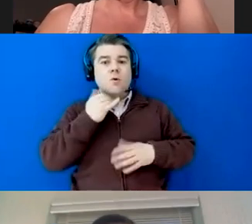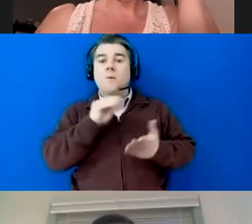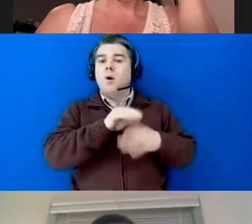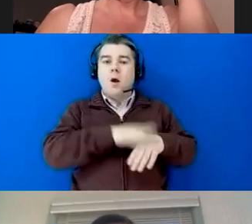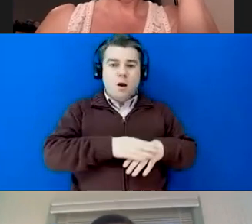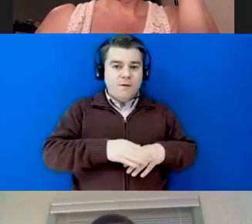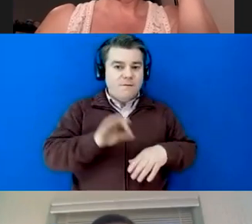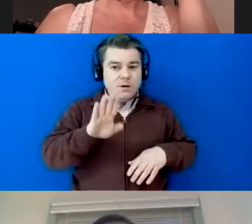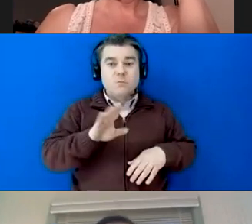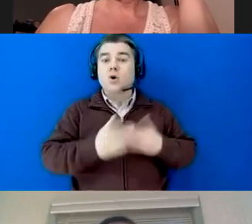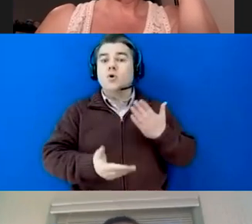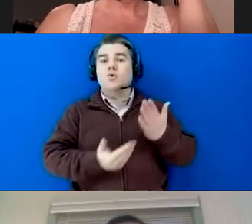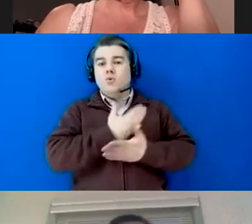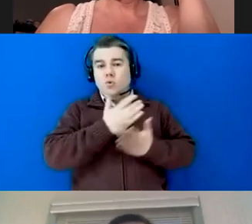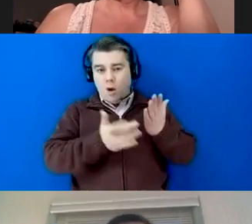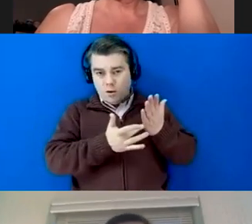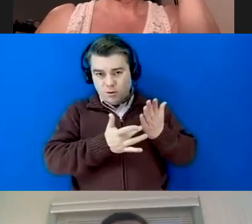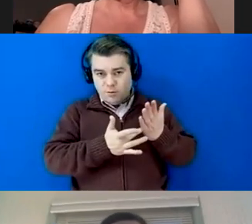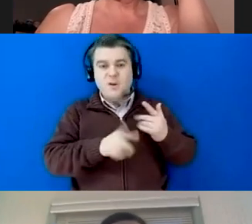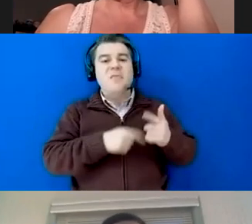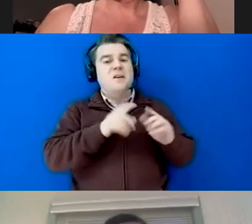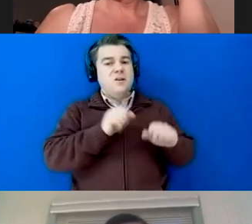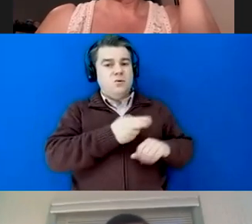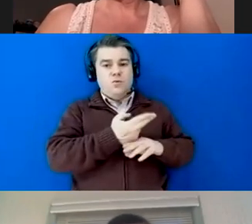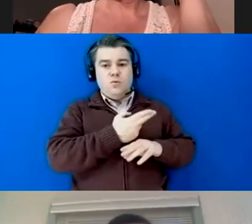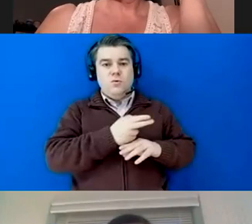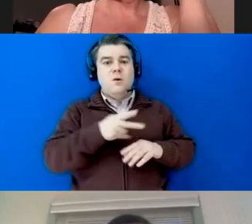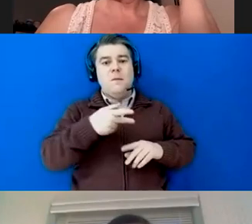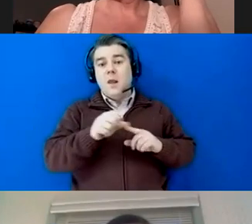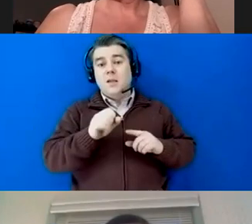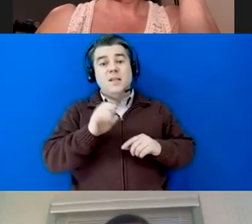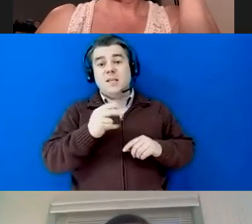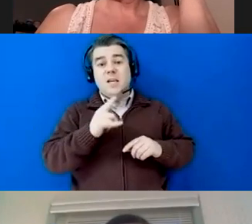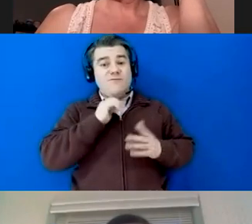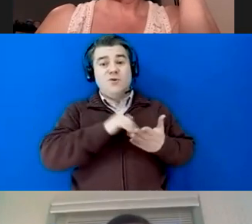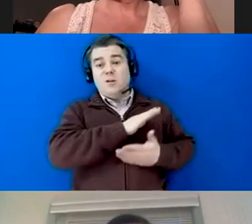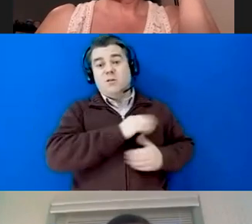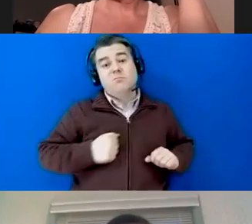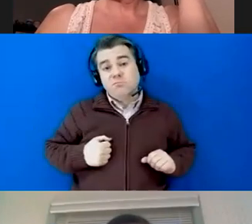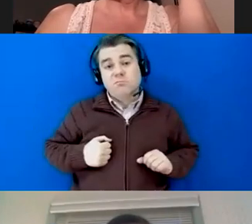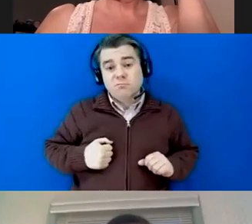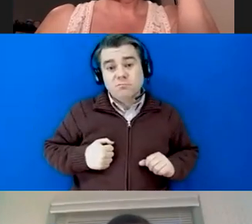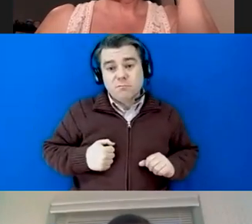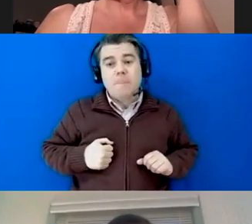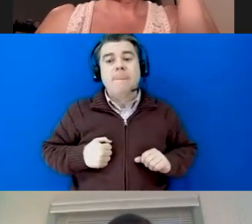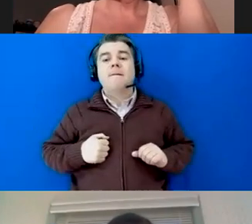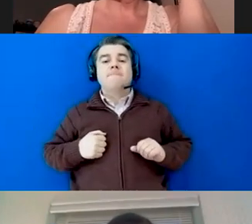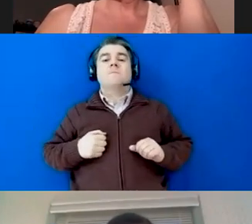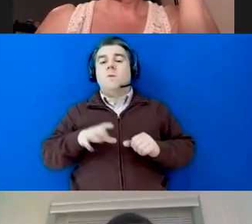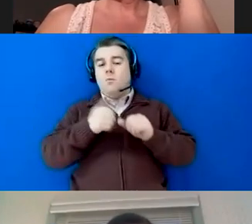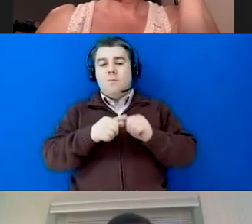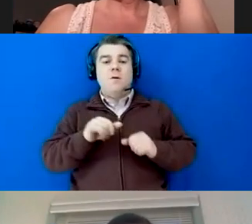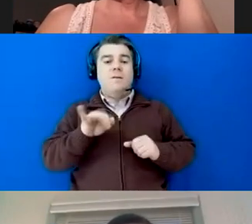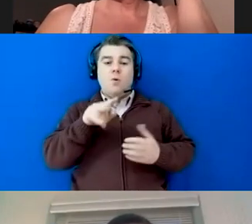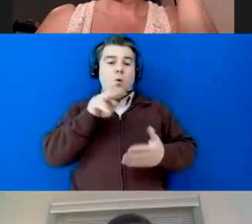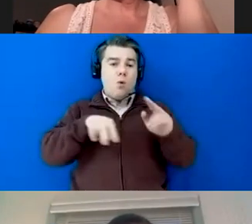they're a new contact. And then you can use the Plexus Engage app if you'd like to send them a sample. So remember, if you're looking on the